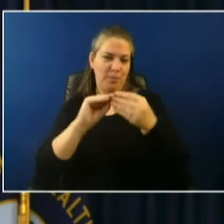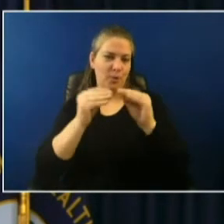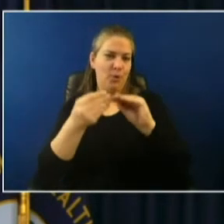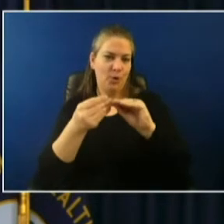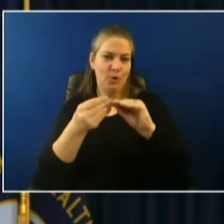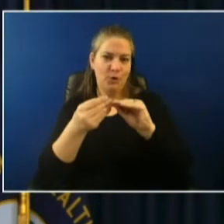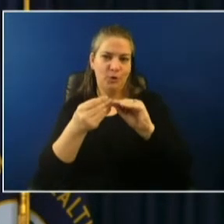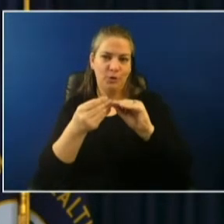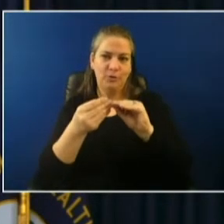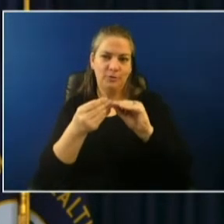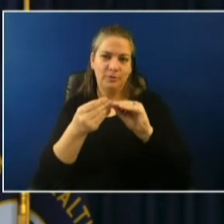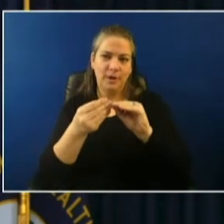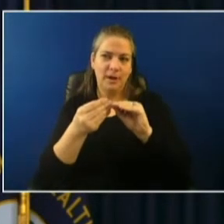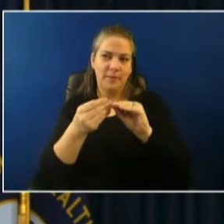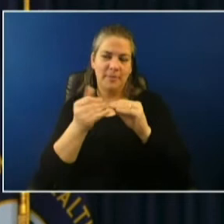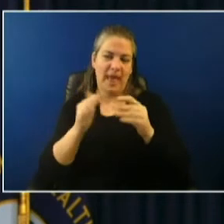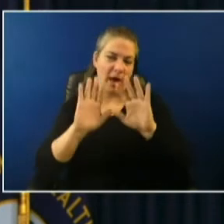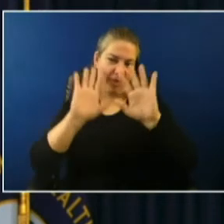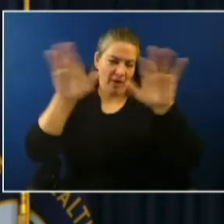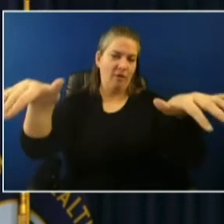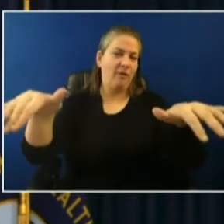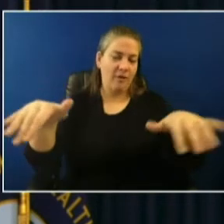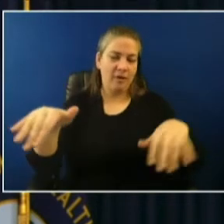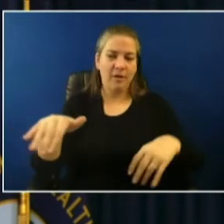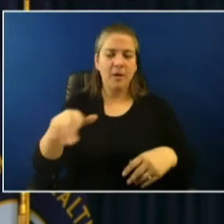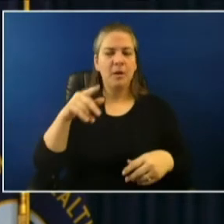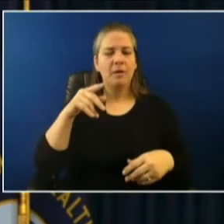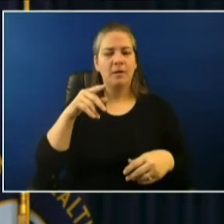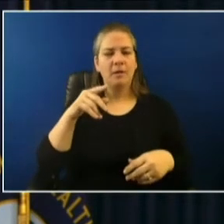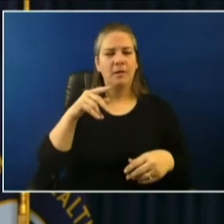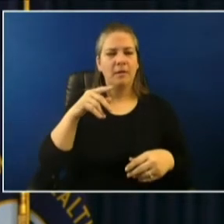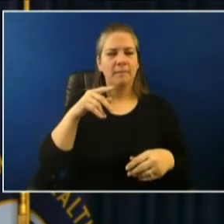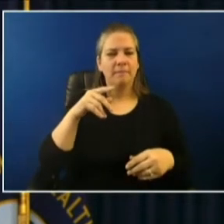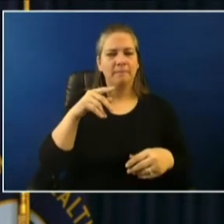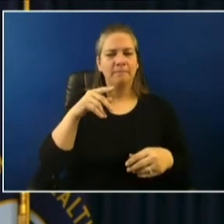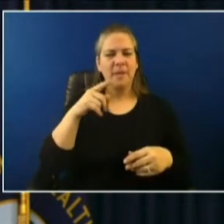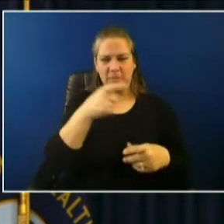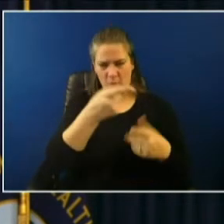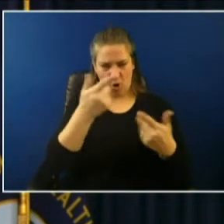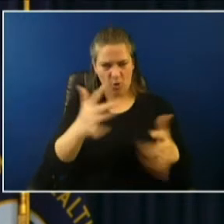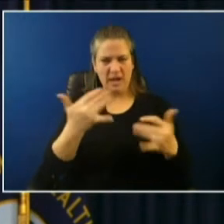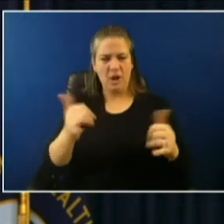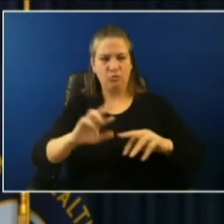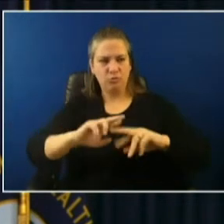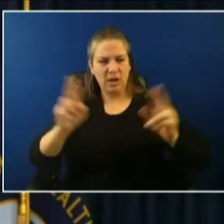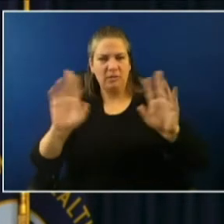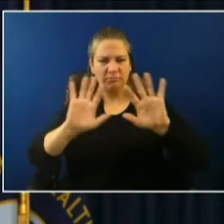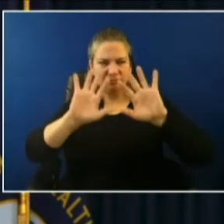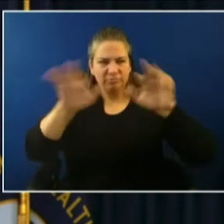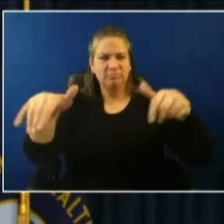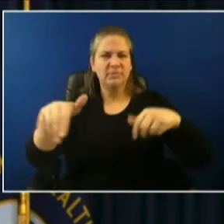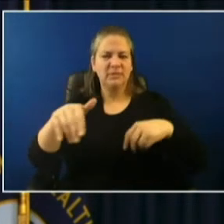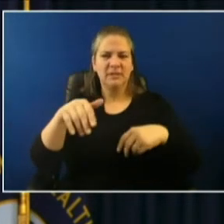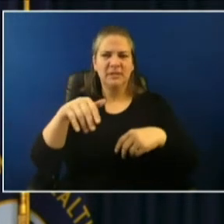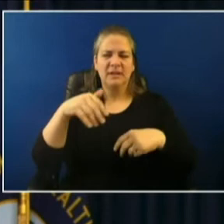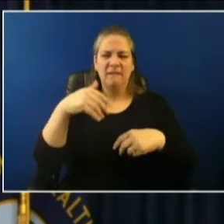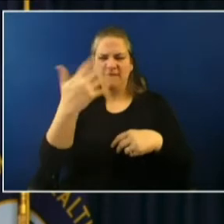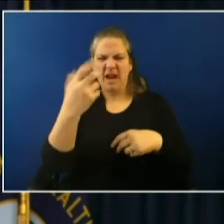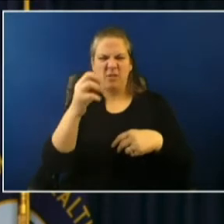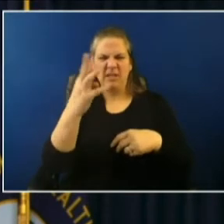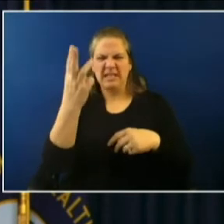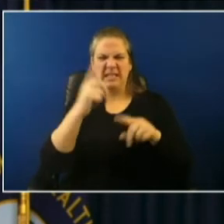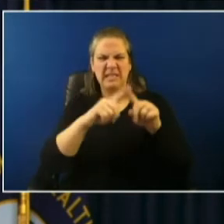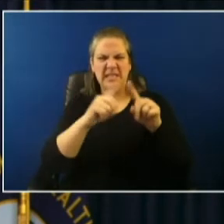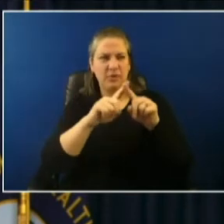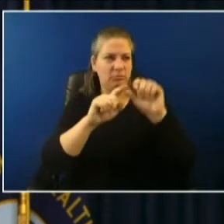generally that's out there. But they're pre-positioned right now and 5 or 6 set locations, but